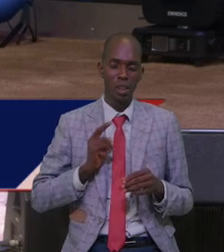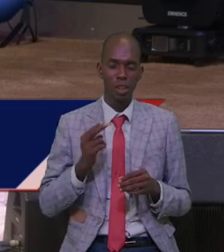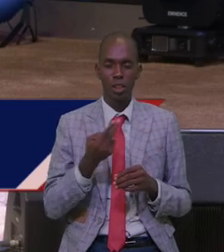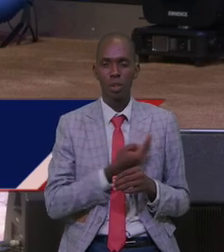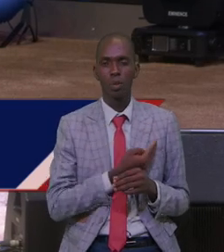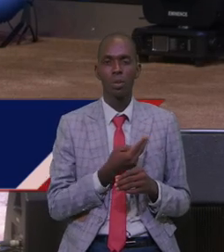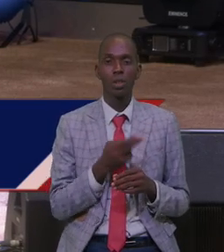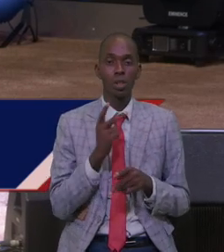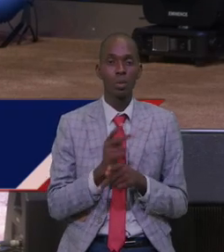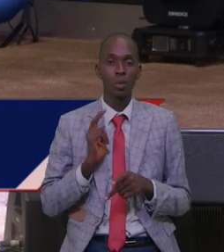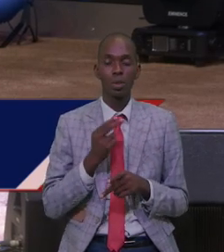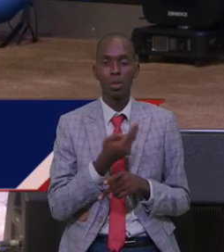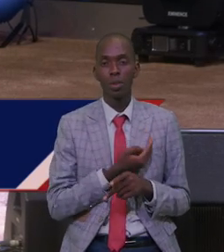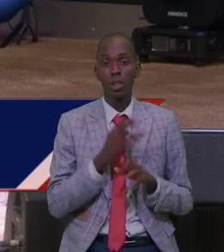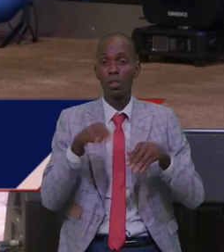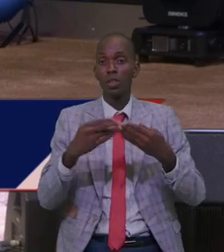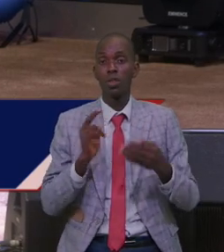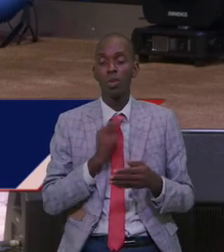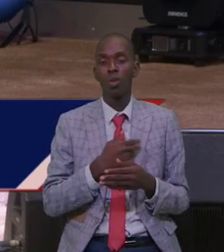ministry of reconciliation. In